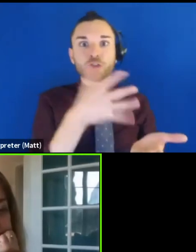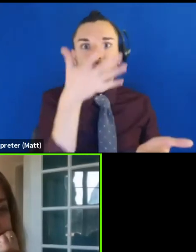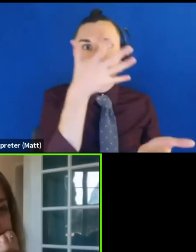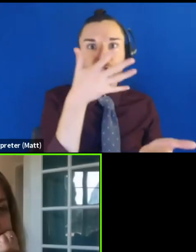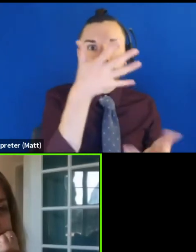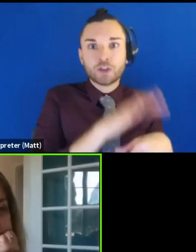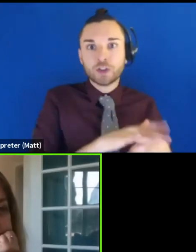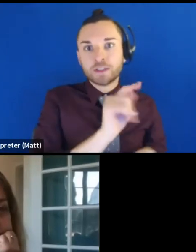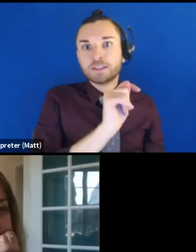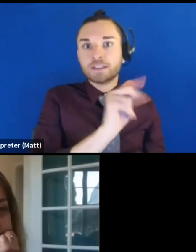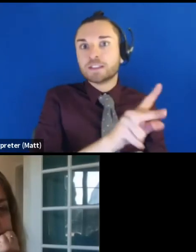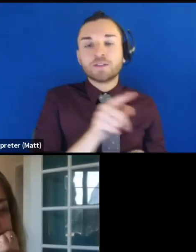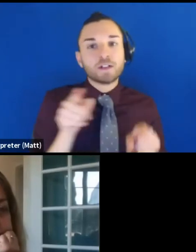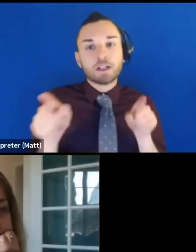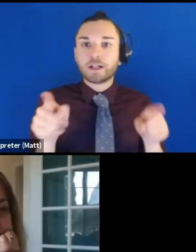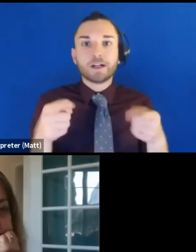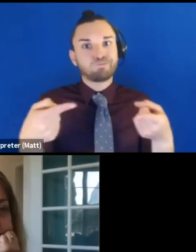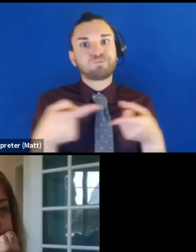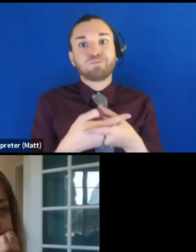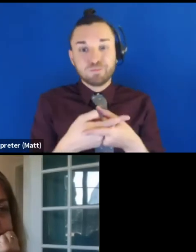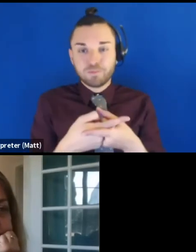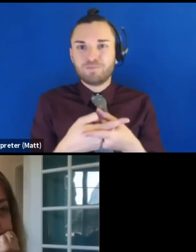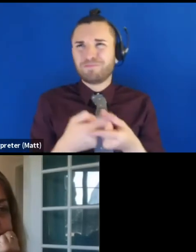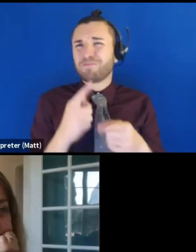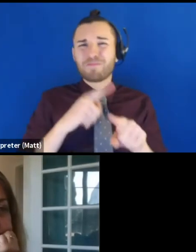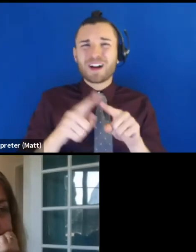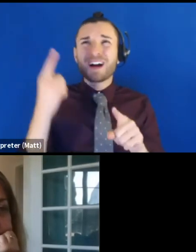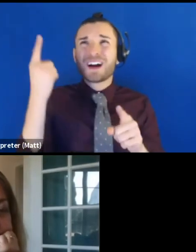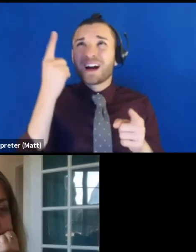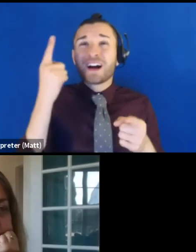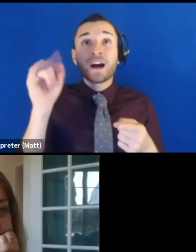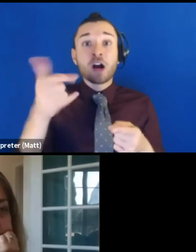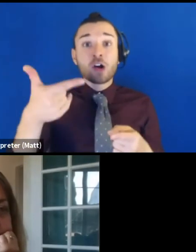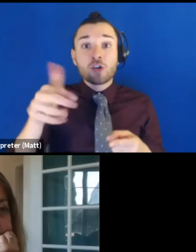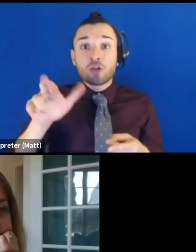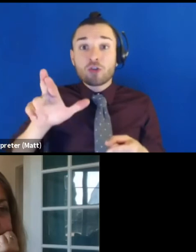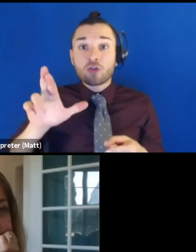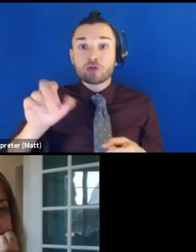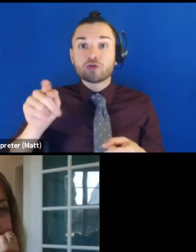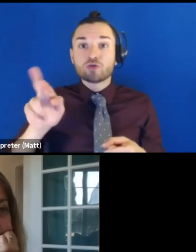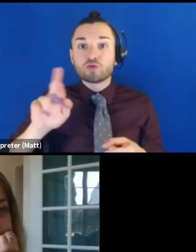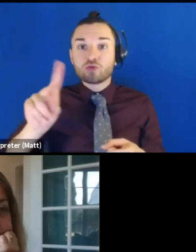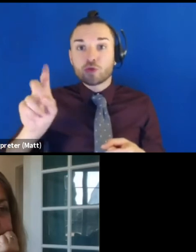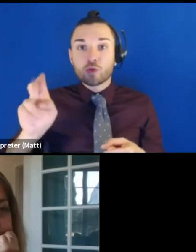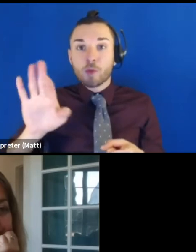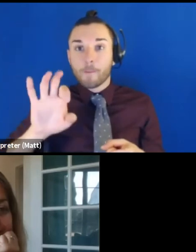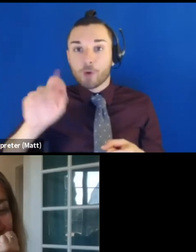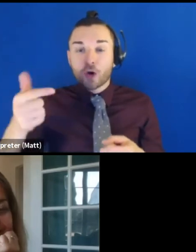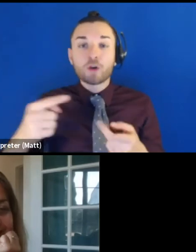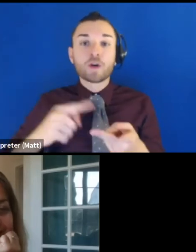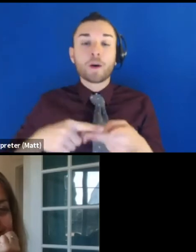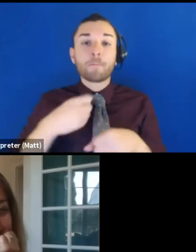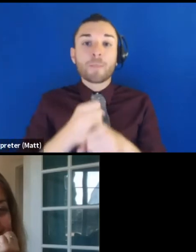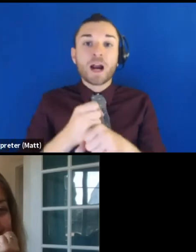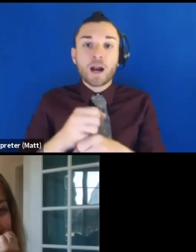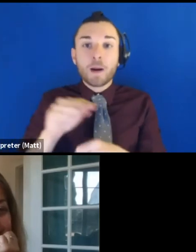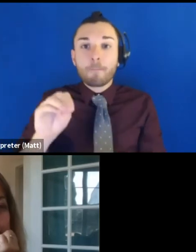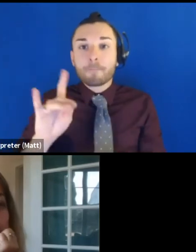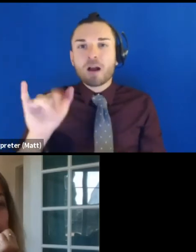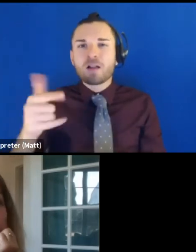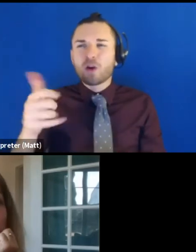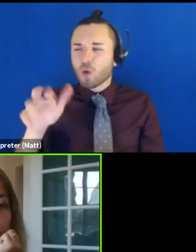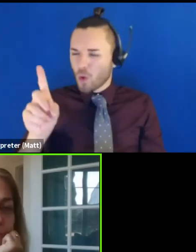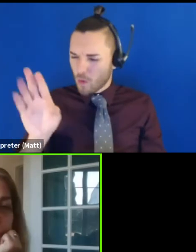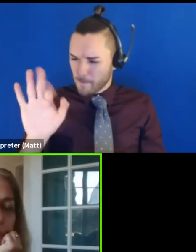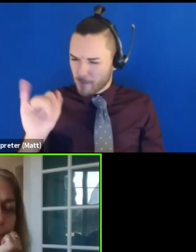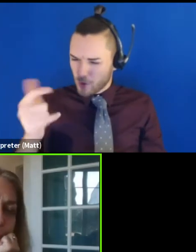TV, you know, with Gertrude Berg and making Molly Goldberg, and what was the show called actually?